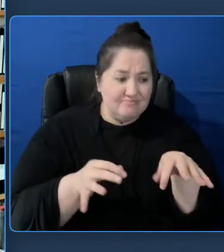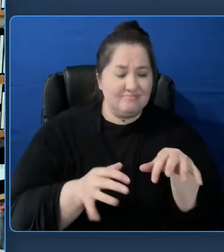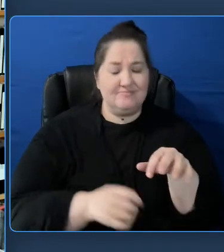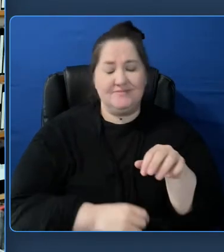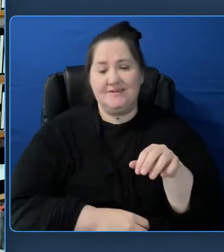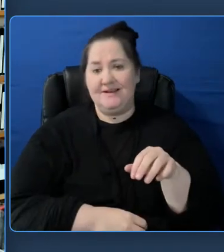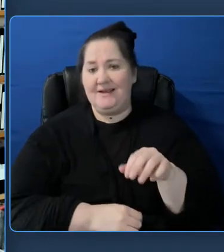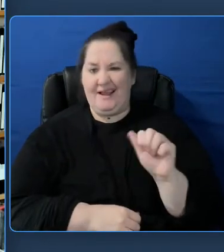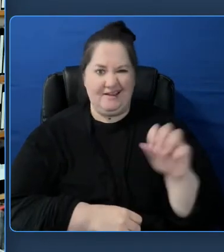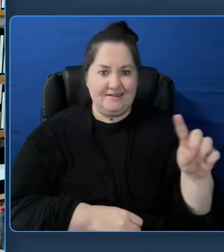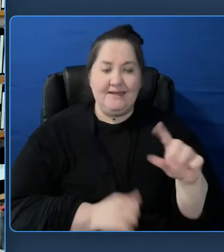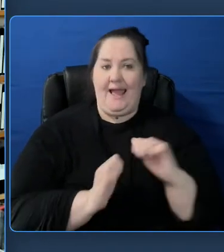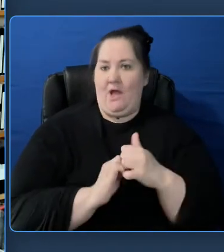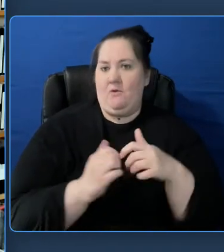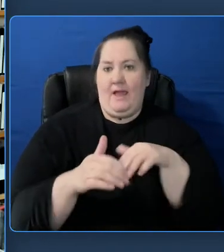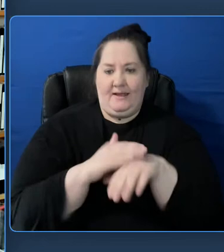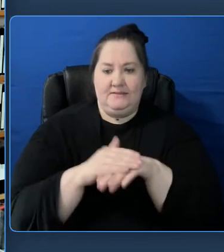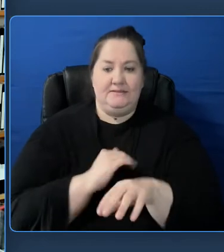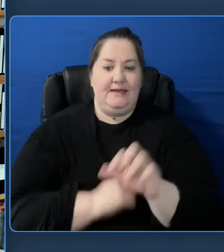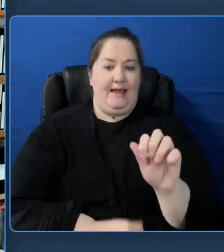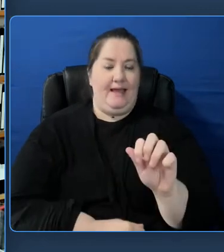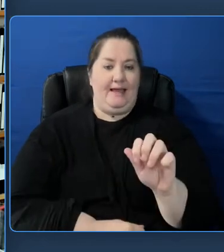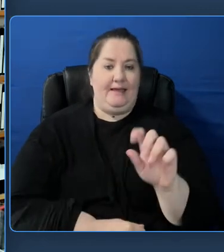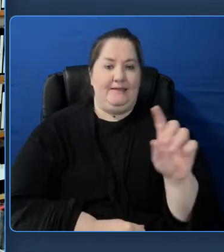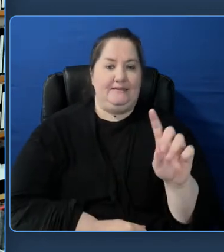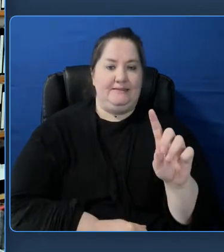to access it,